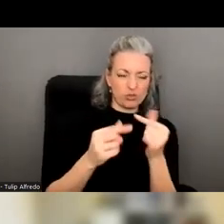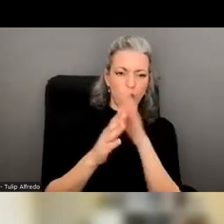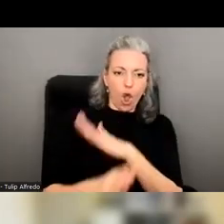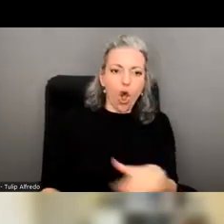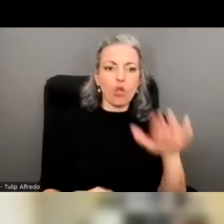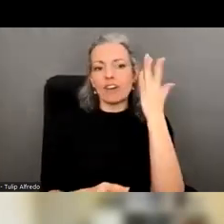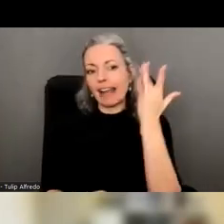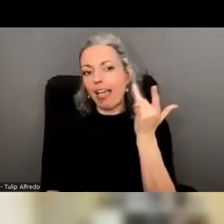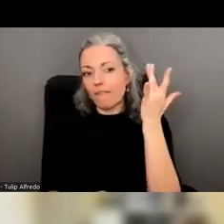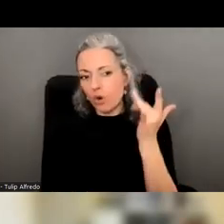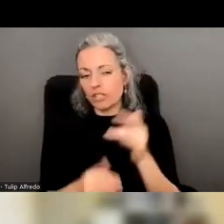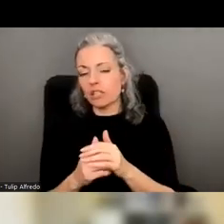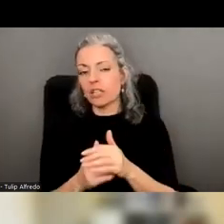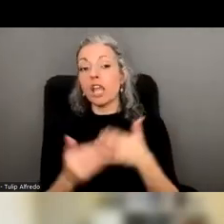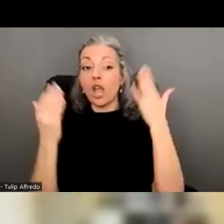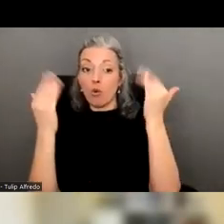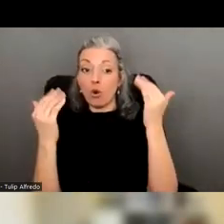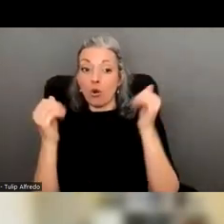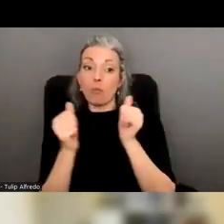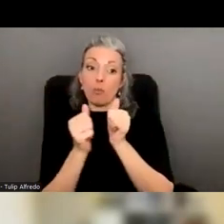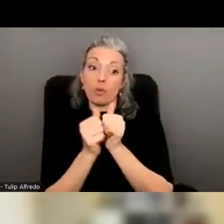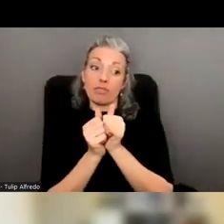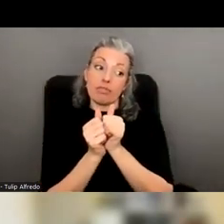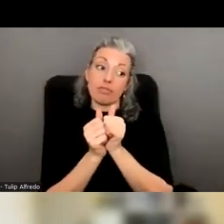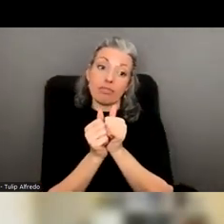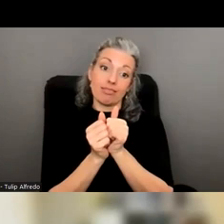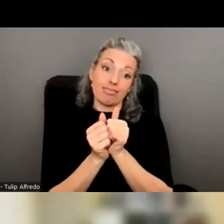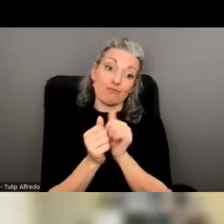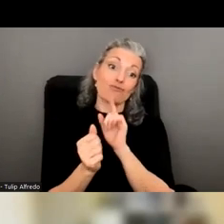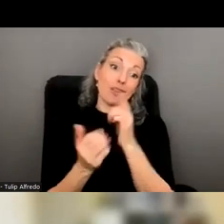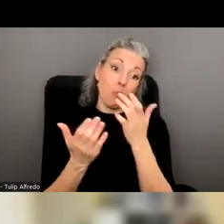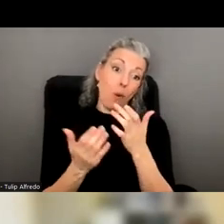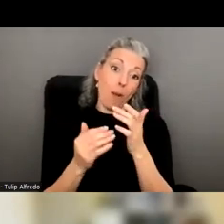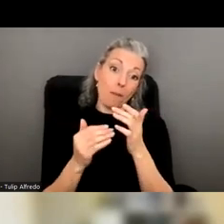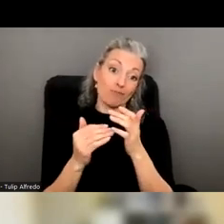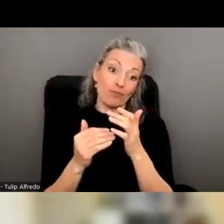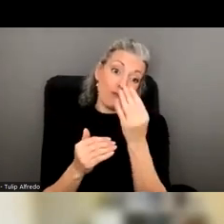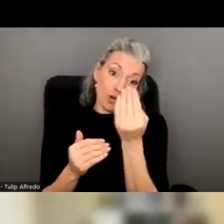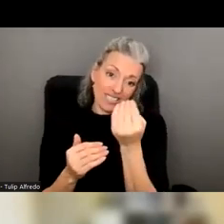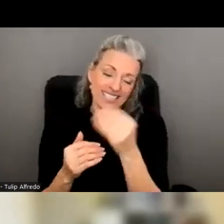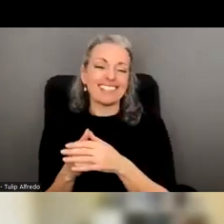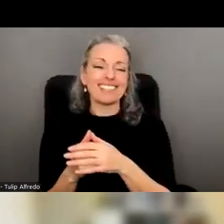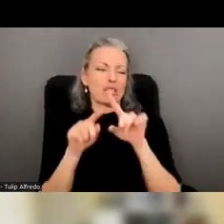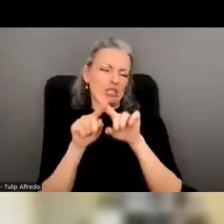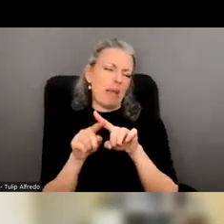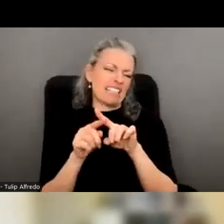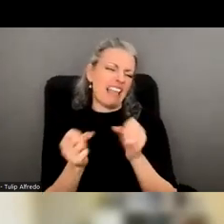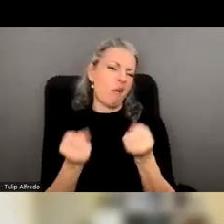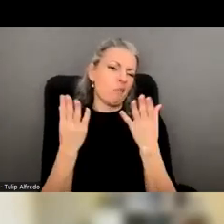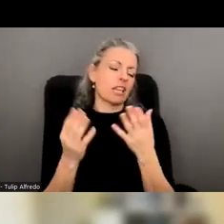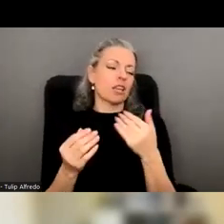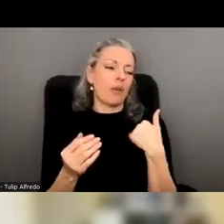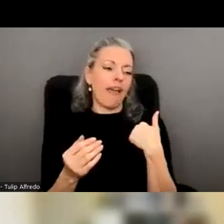we're hoping to do at the sort of the higher end, although it depends on what we end up, how the groups sort of